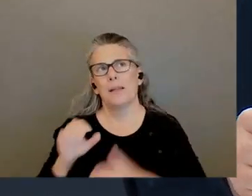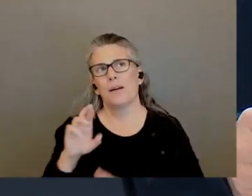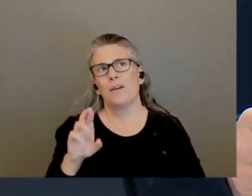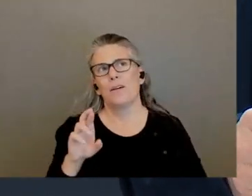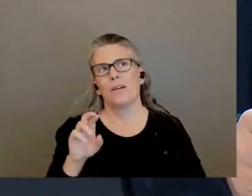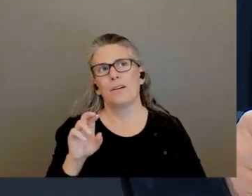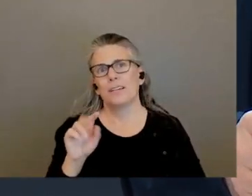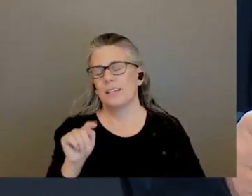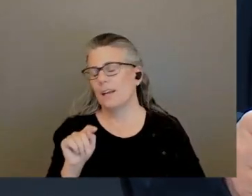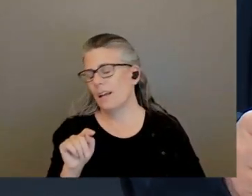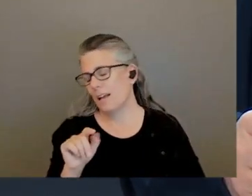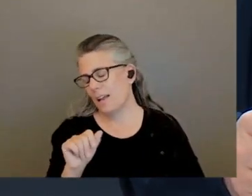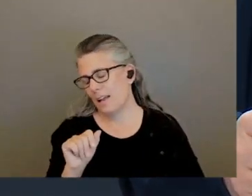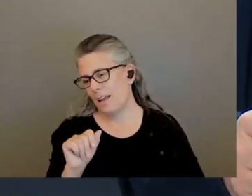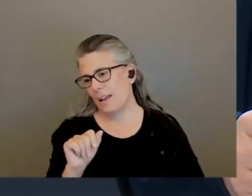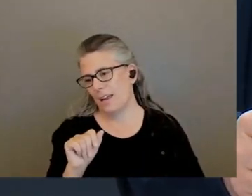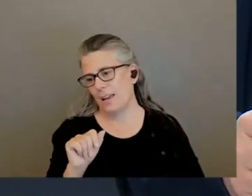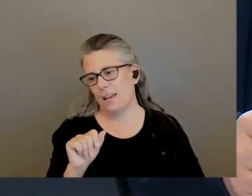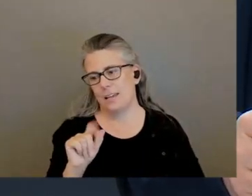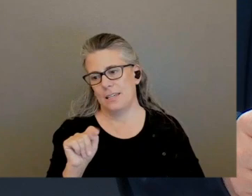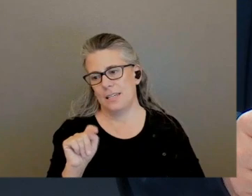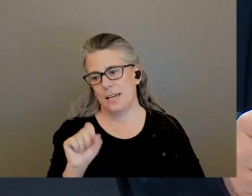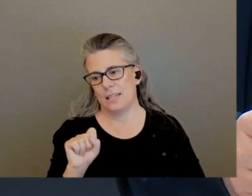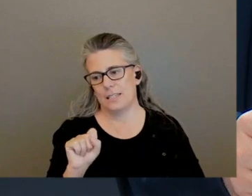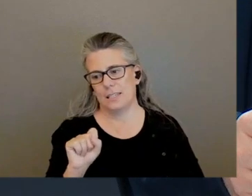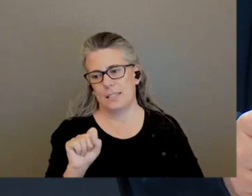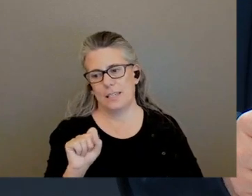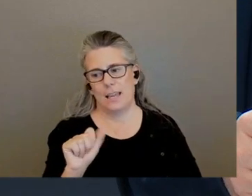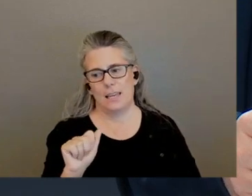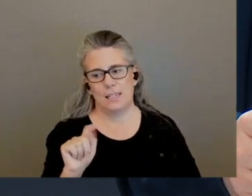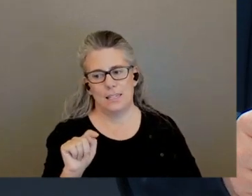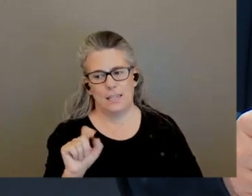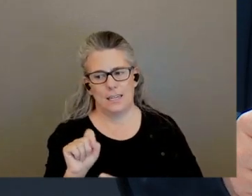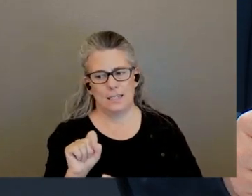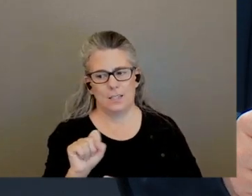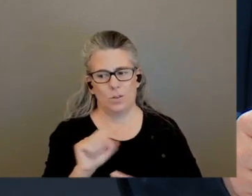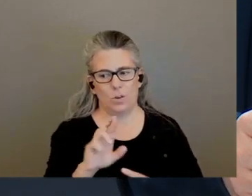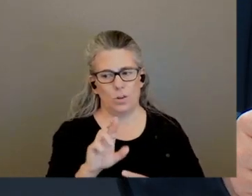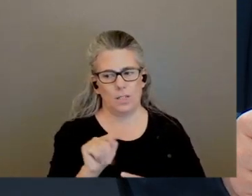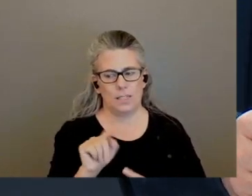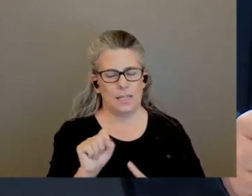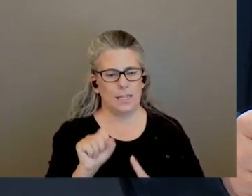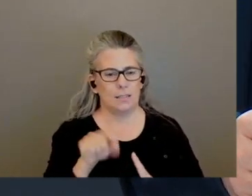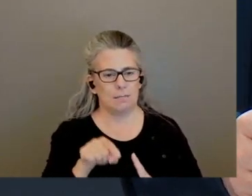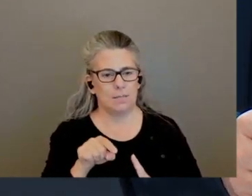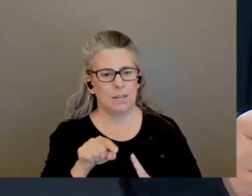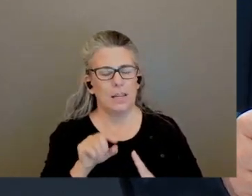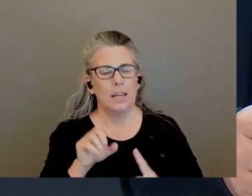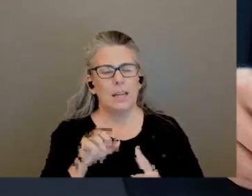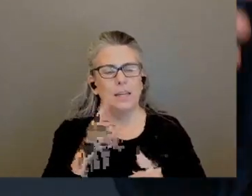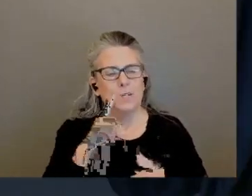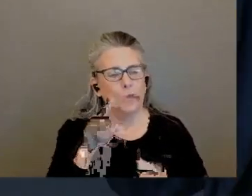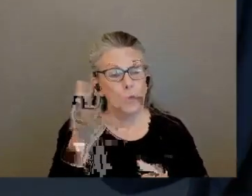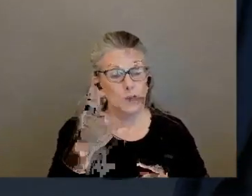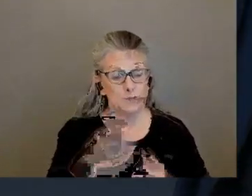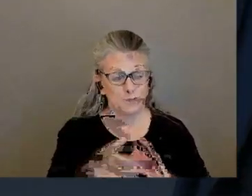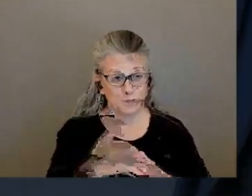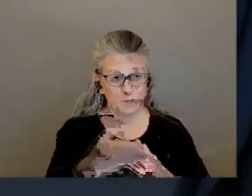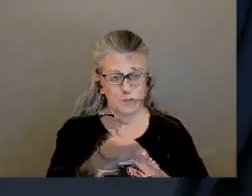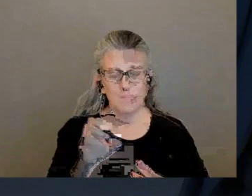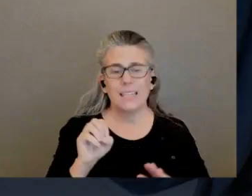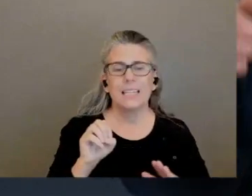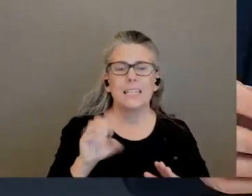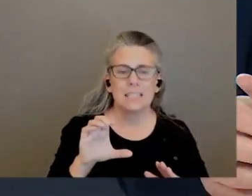week. EKS, that's definitely just a variation on top of running on EC2 because EKS, that's